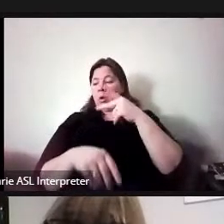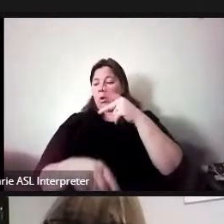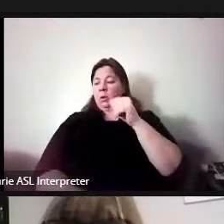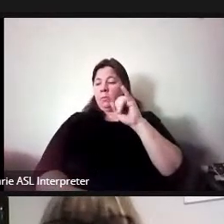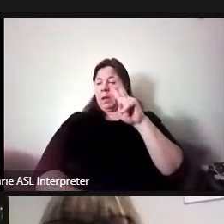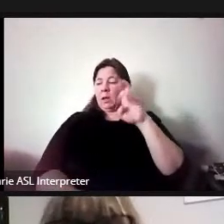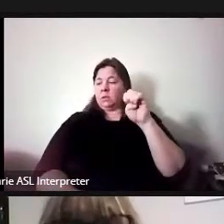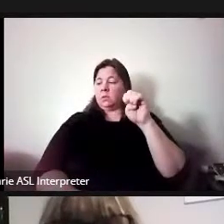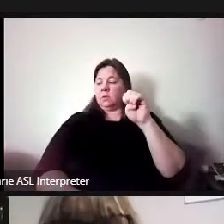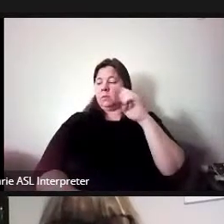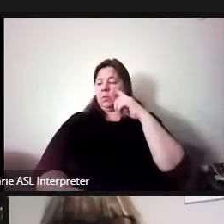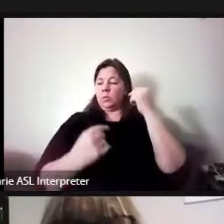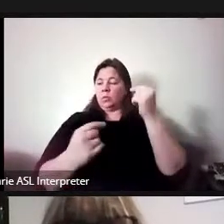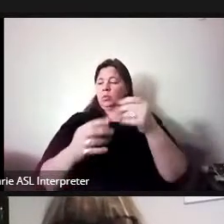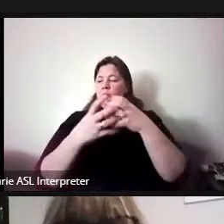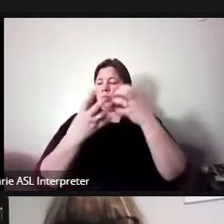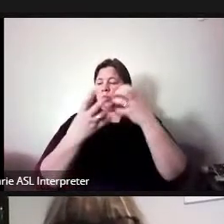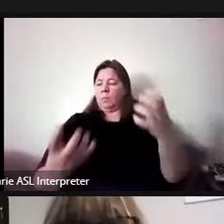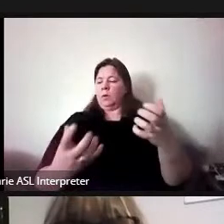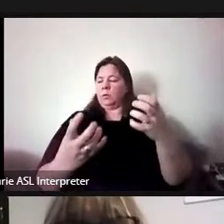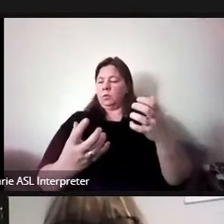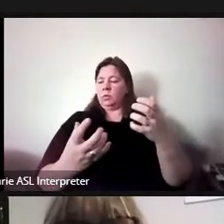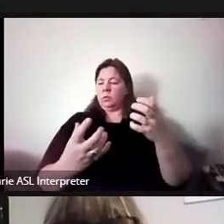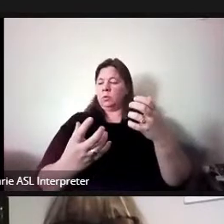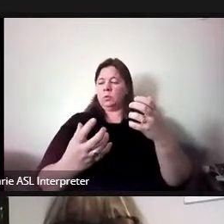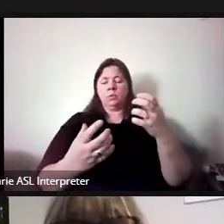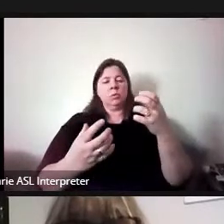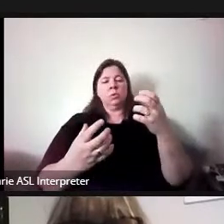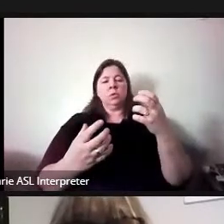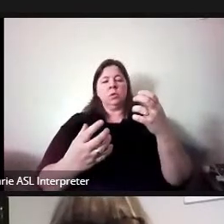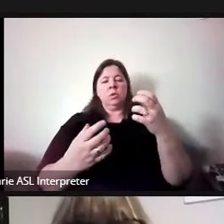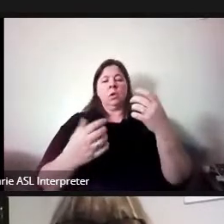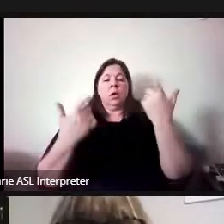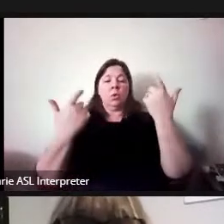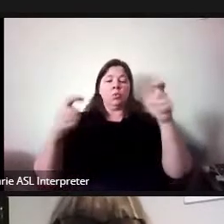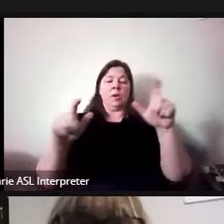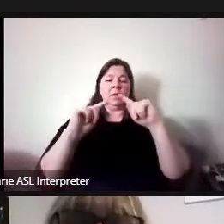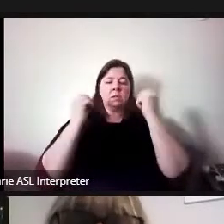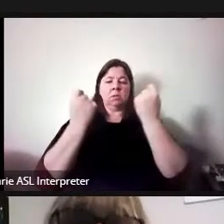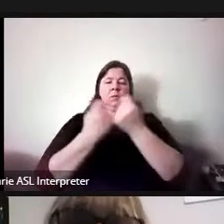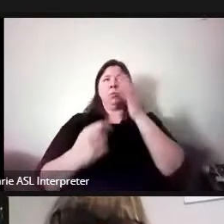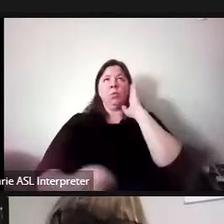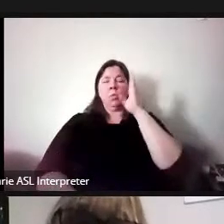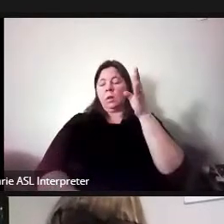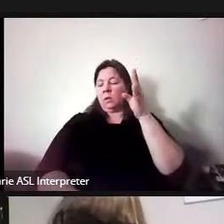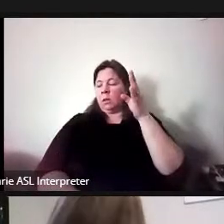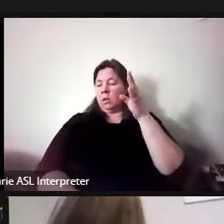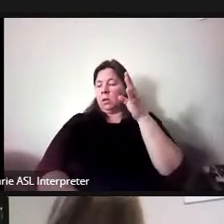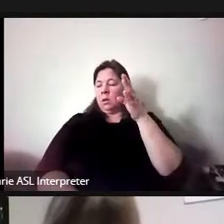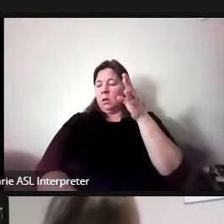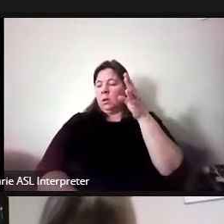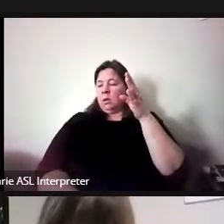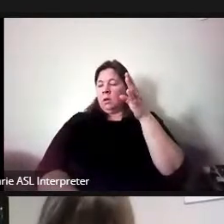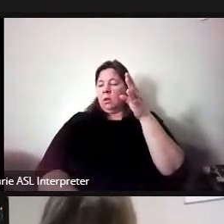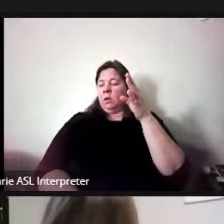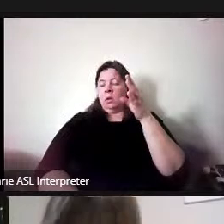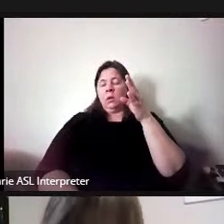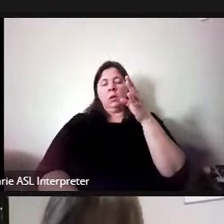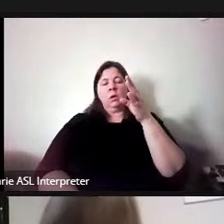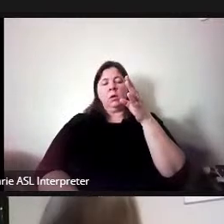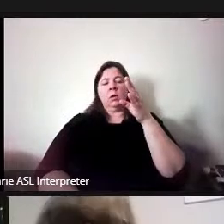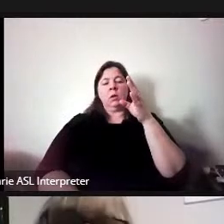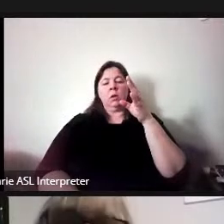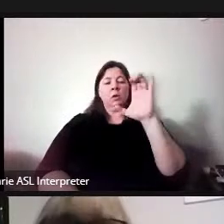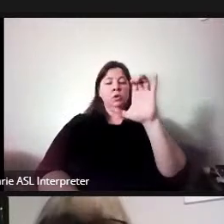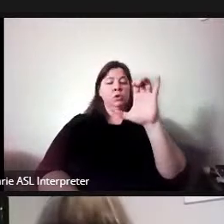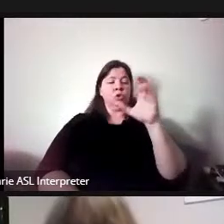And fortunately, if we are having like so much of great team, definitely so much more charity we